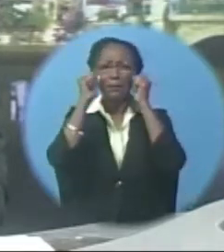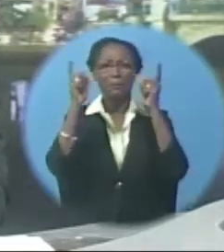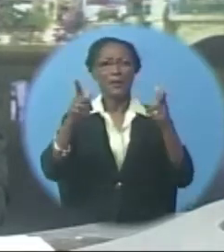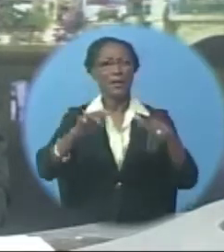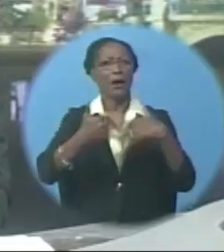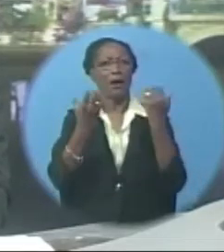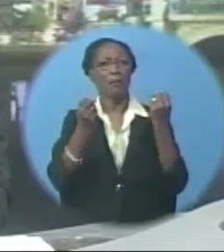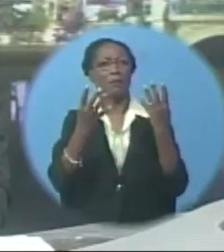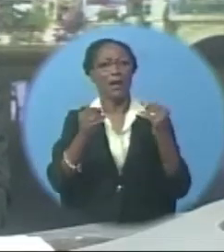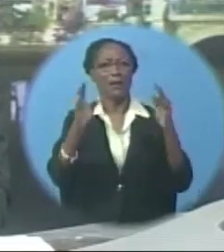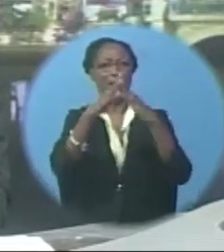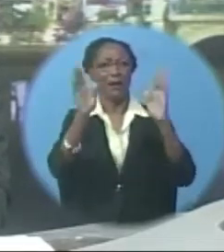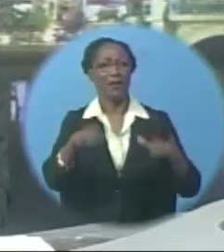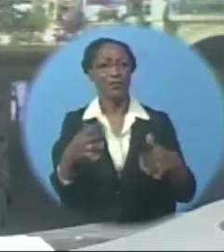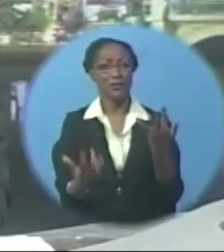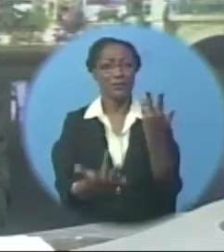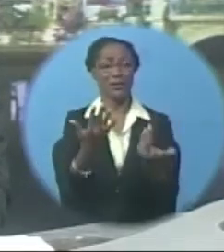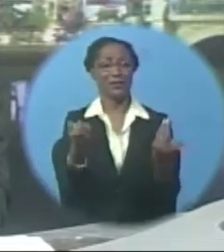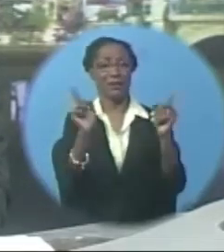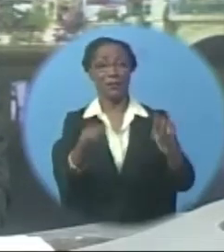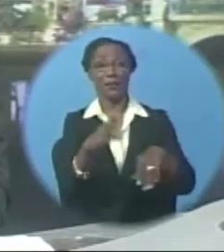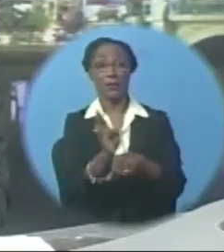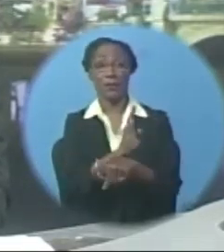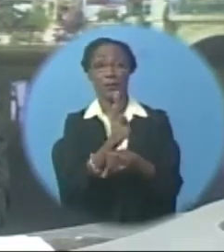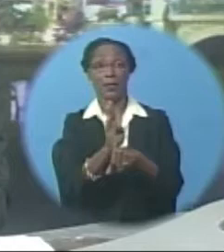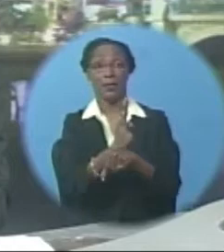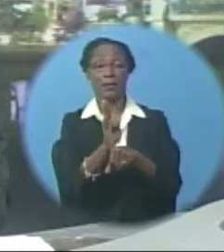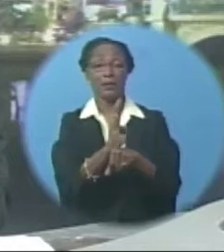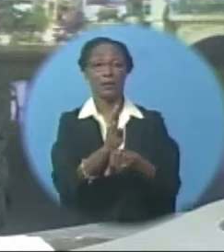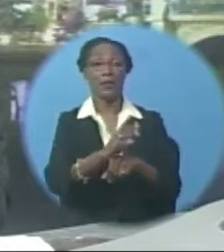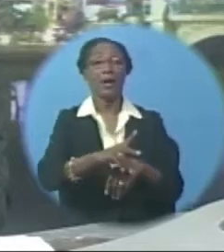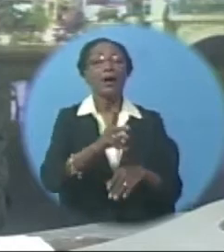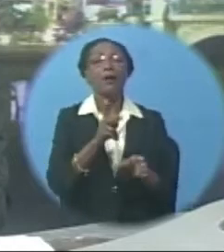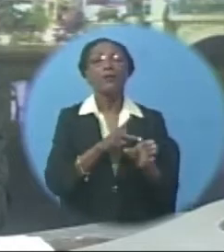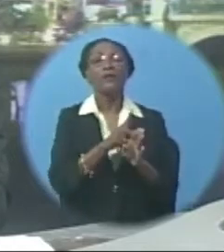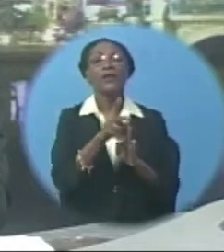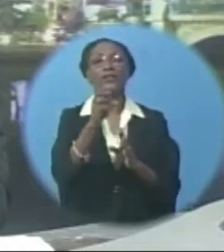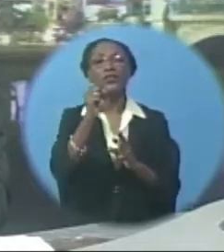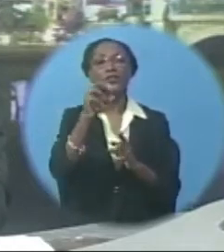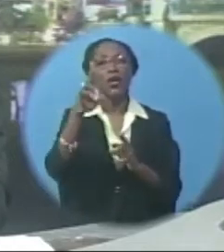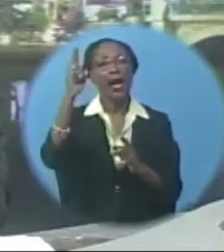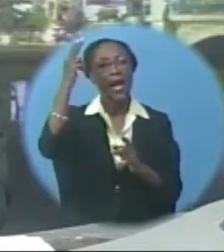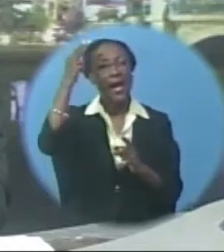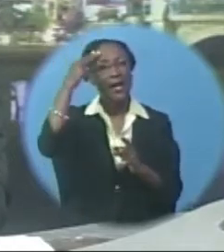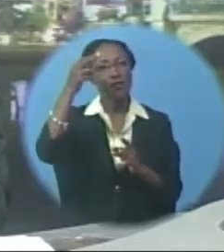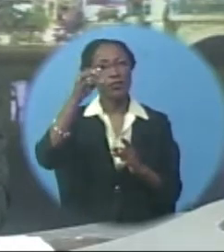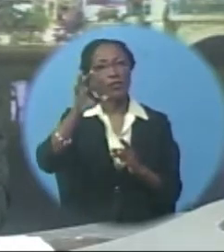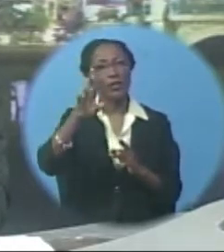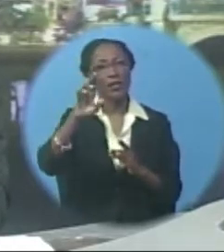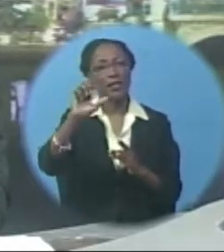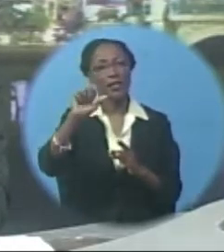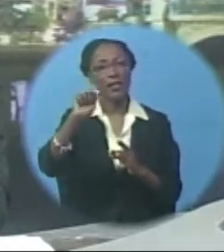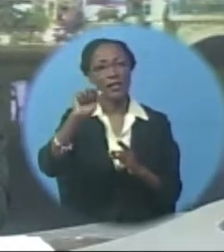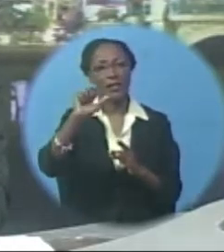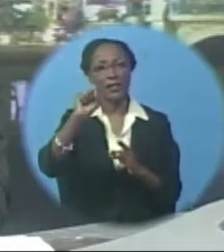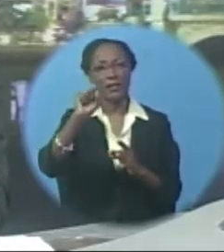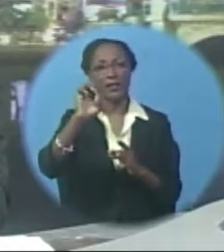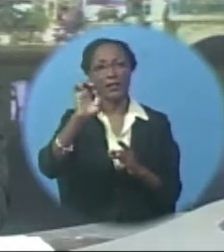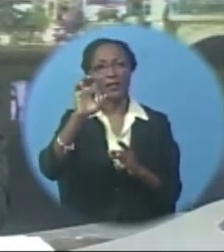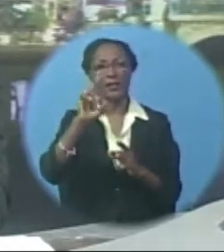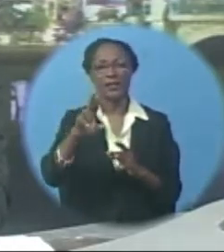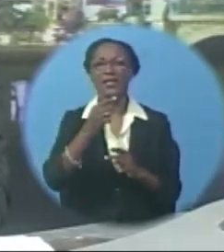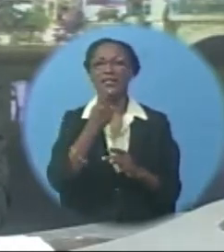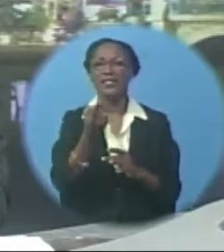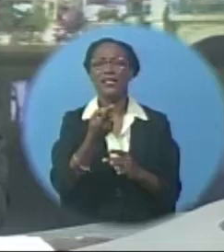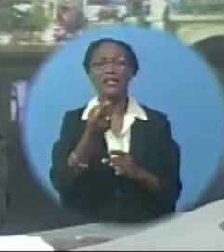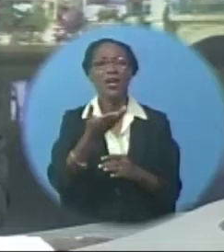in Barbados. But what has Professor Sir Henry Fraser even more concerned is that there does not seem to be any analysis